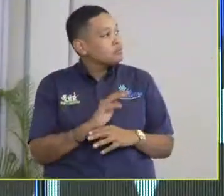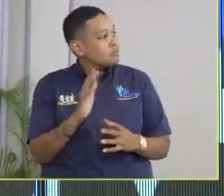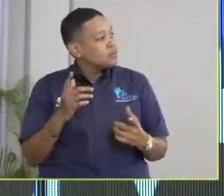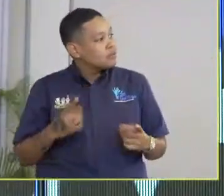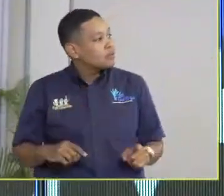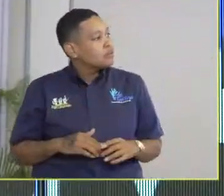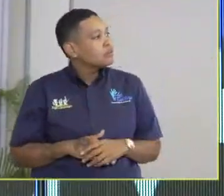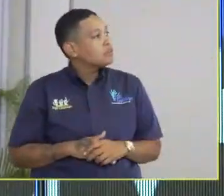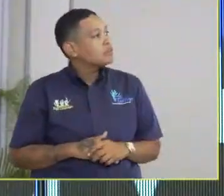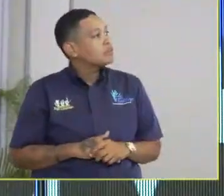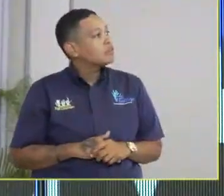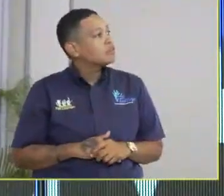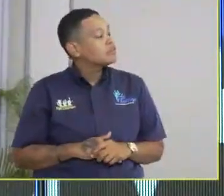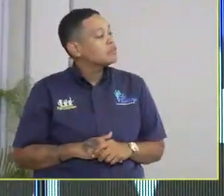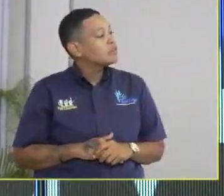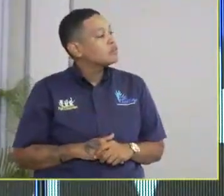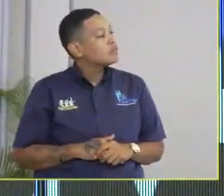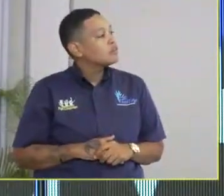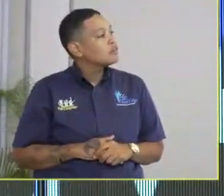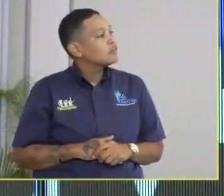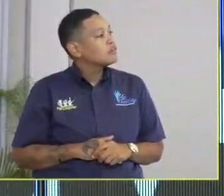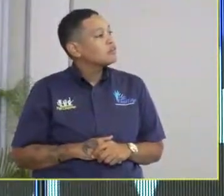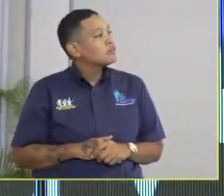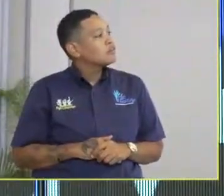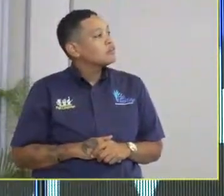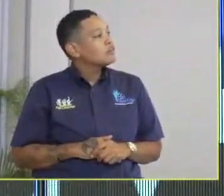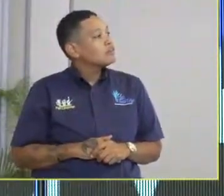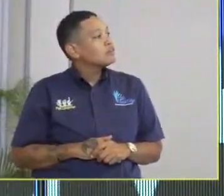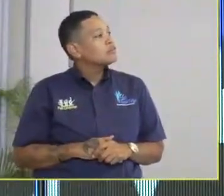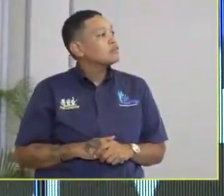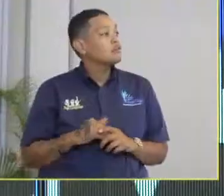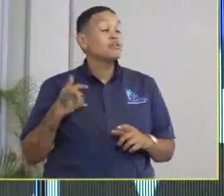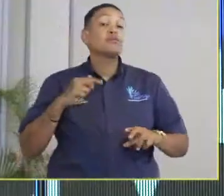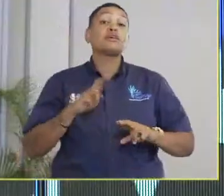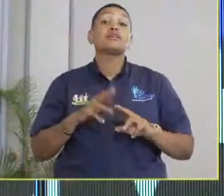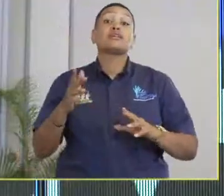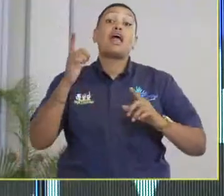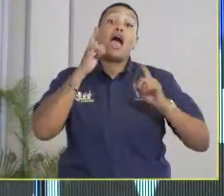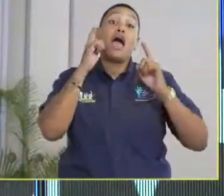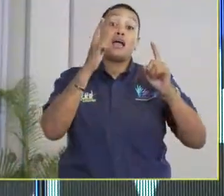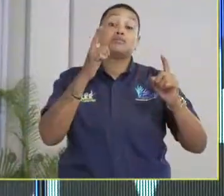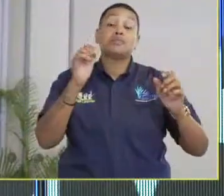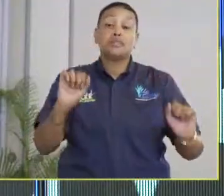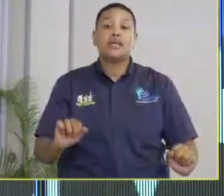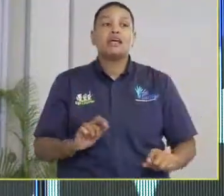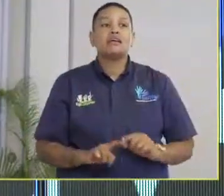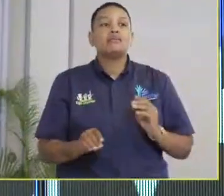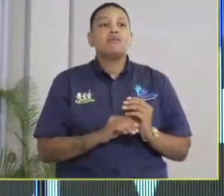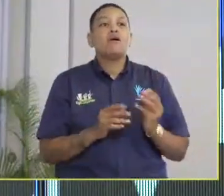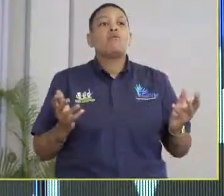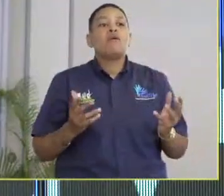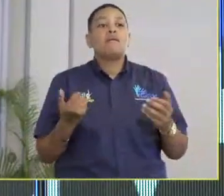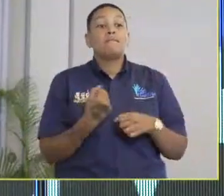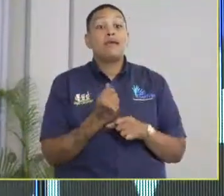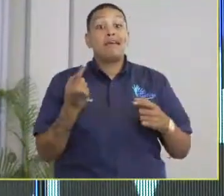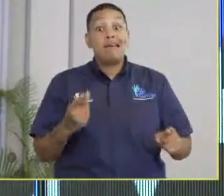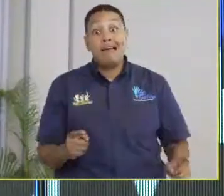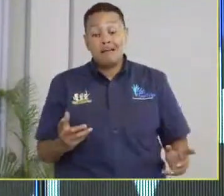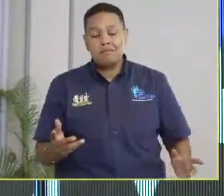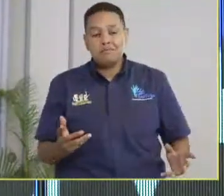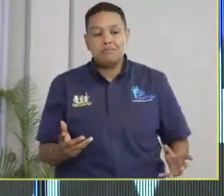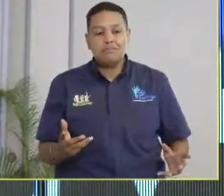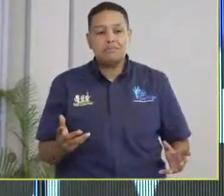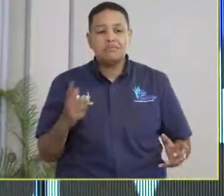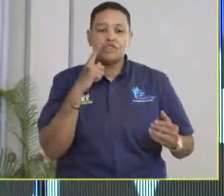much, because we could sit there and be aspirational, you know. But what makes it happen?